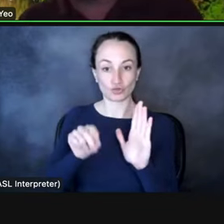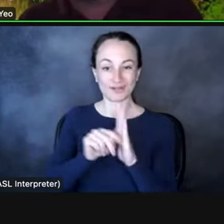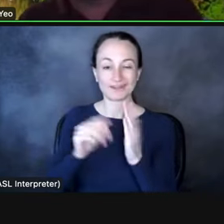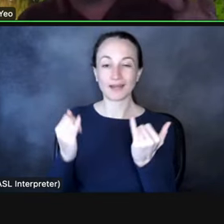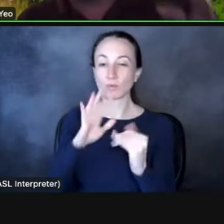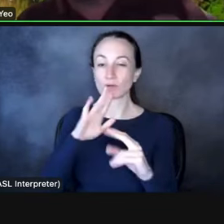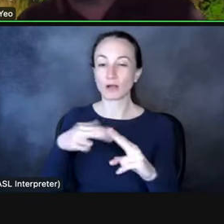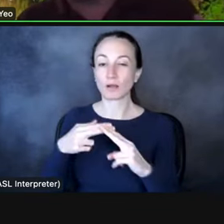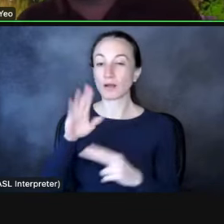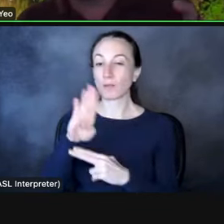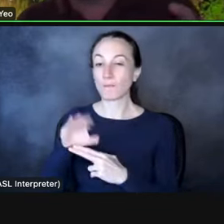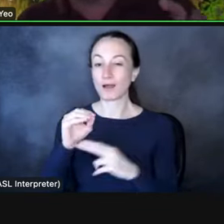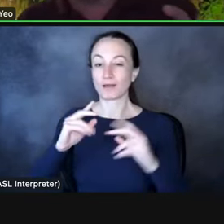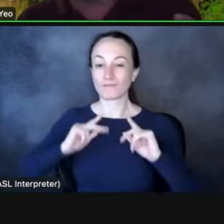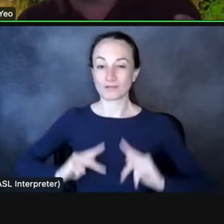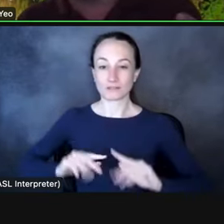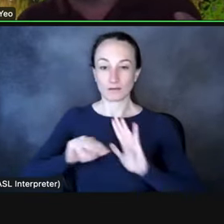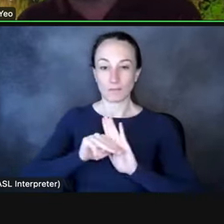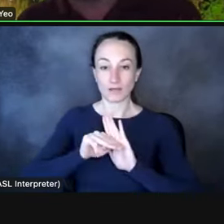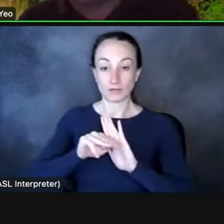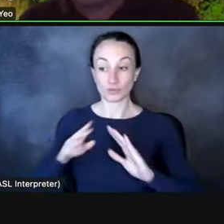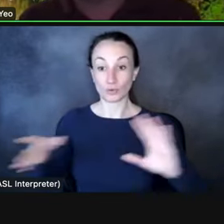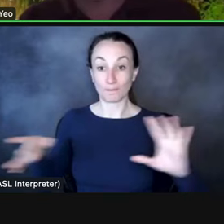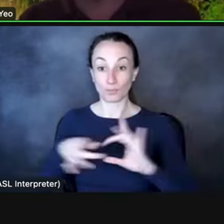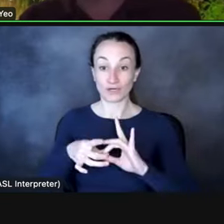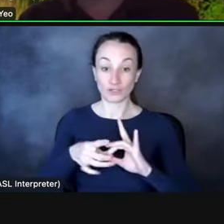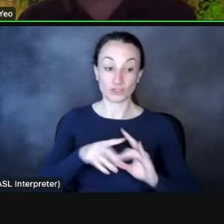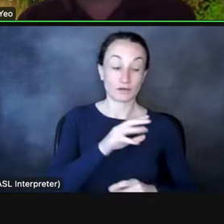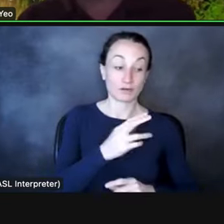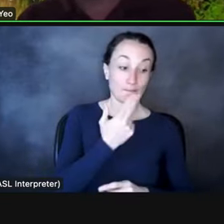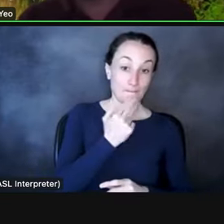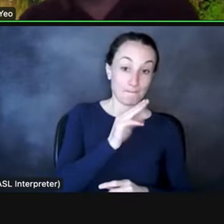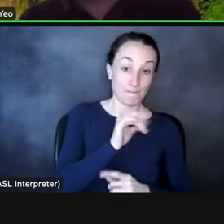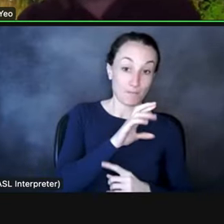bridge macro-scale and micro-scale brain organization.